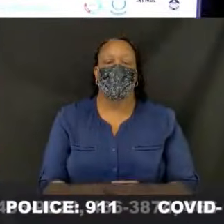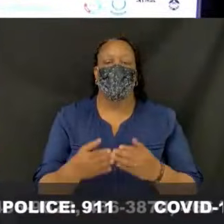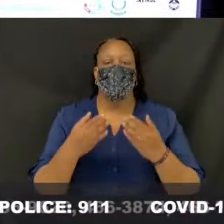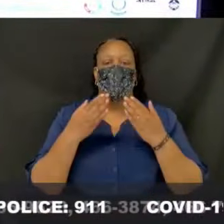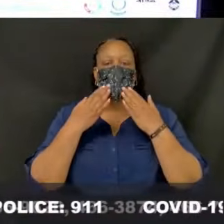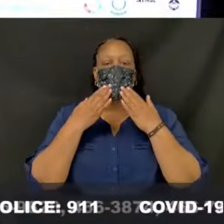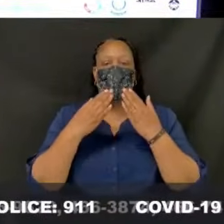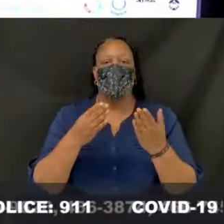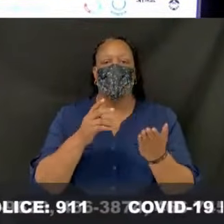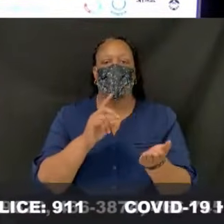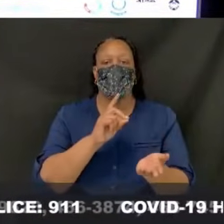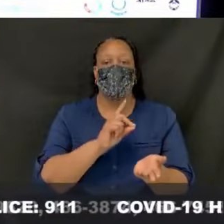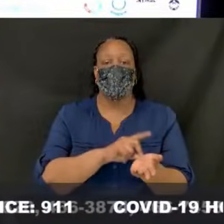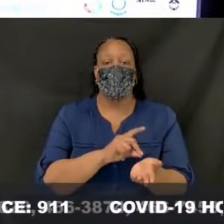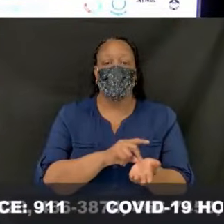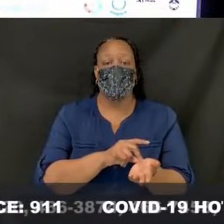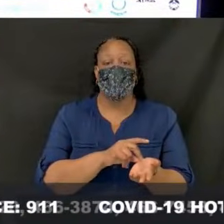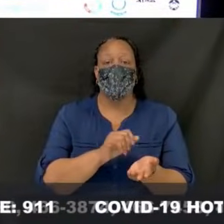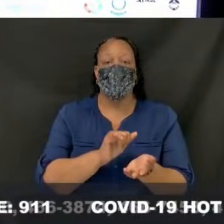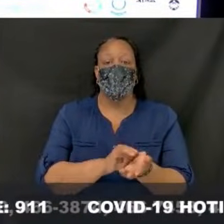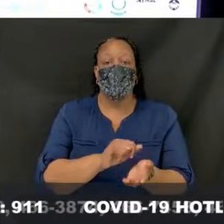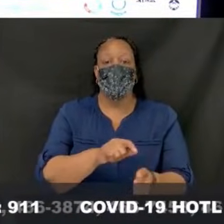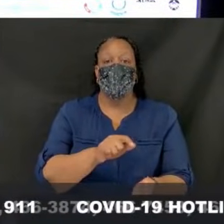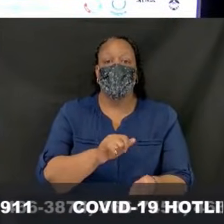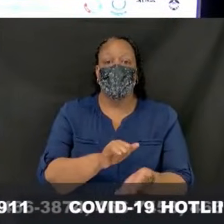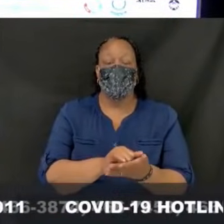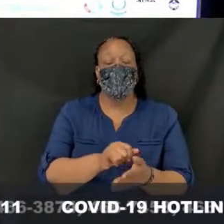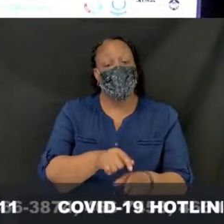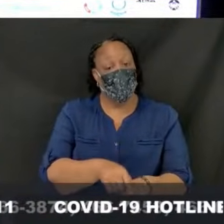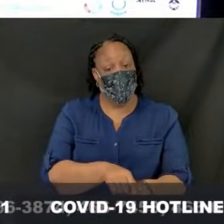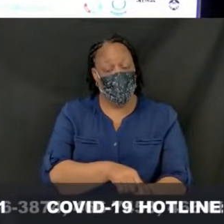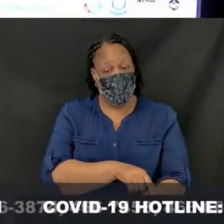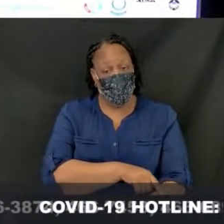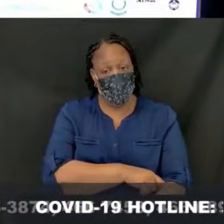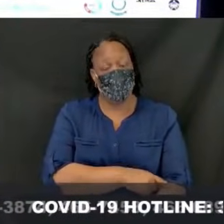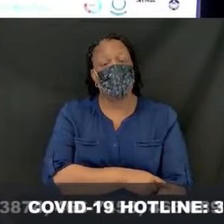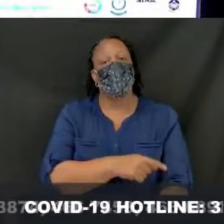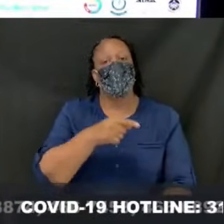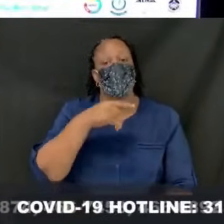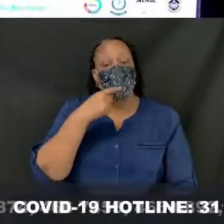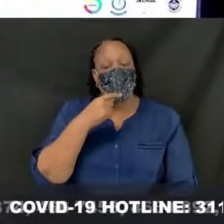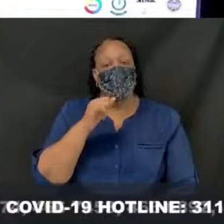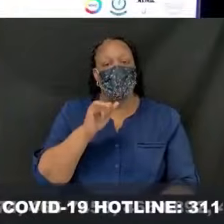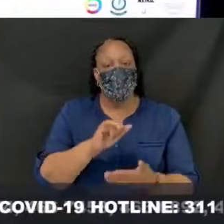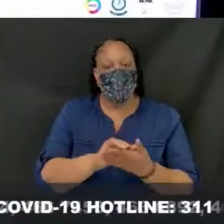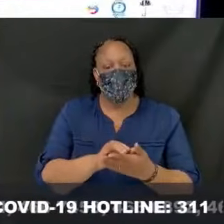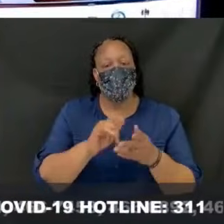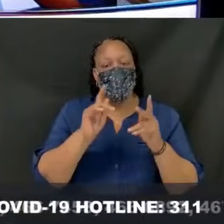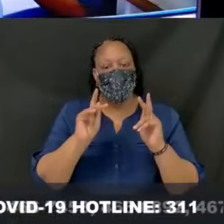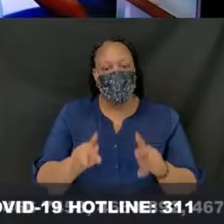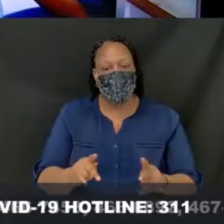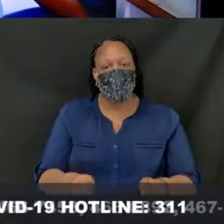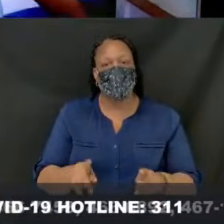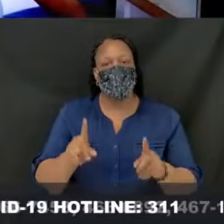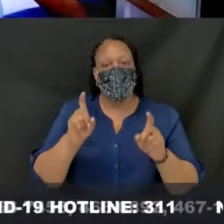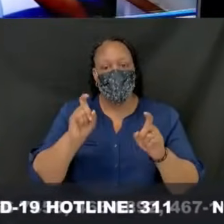Thank you very much, Acting CMO, Dr. Cameron Wilkinson.